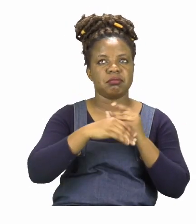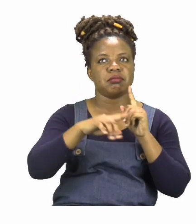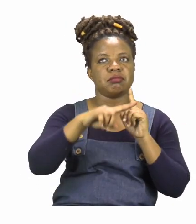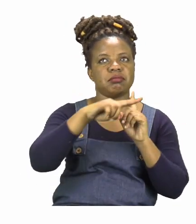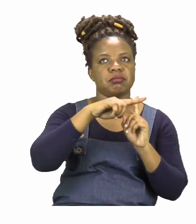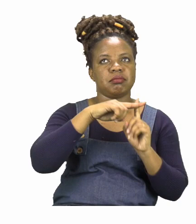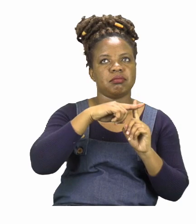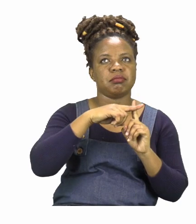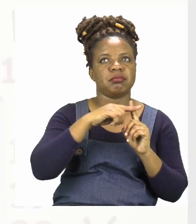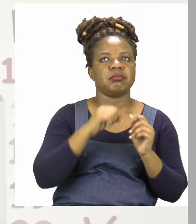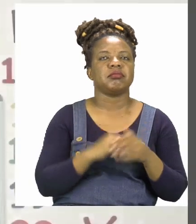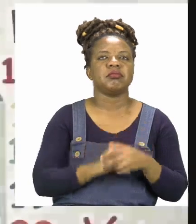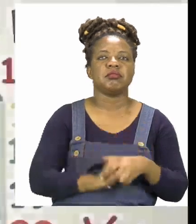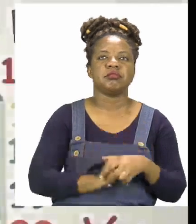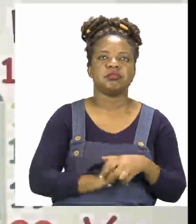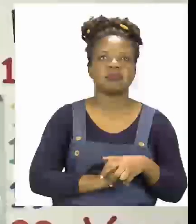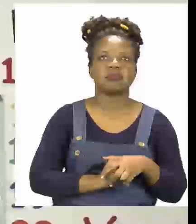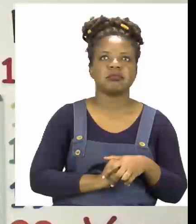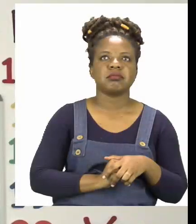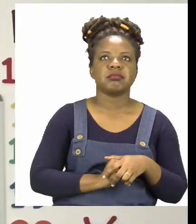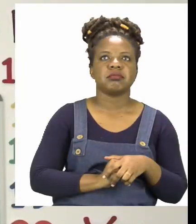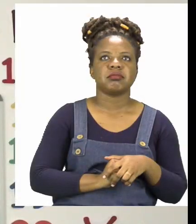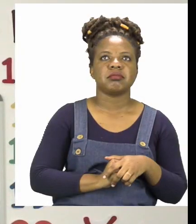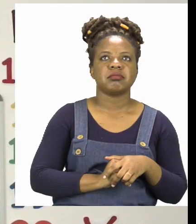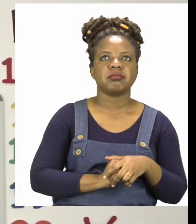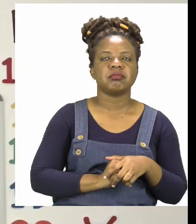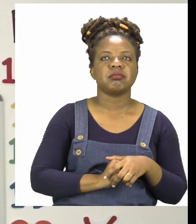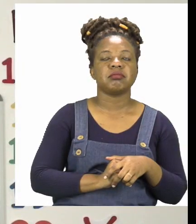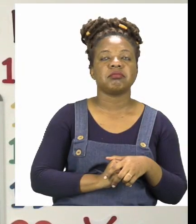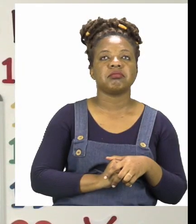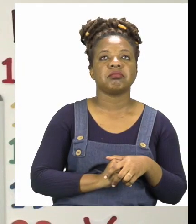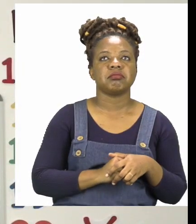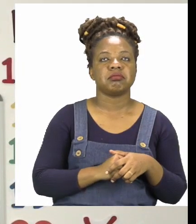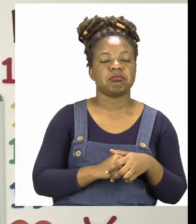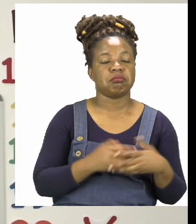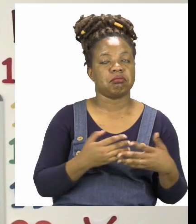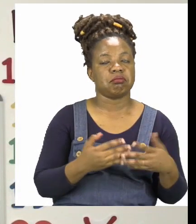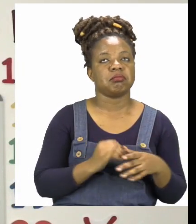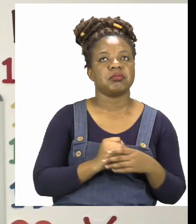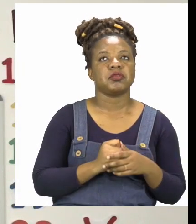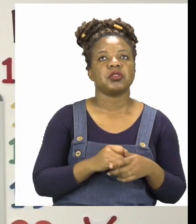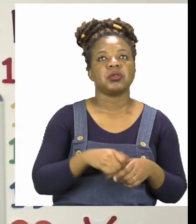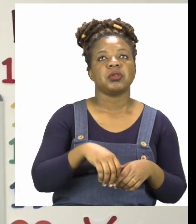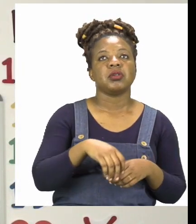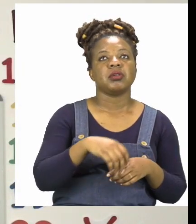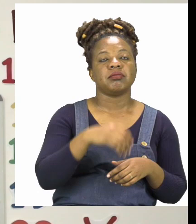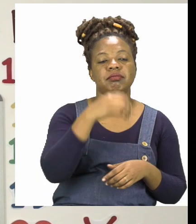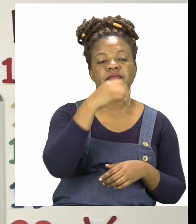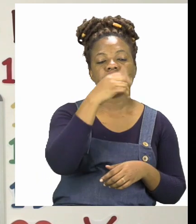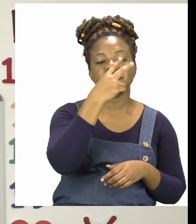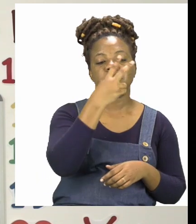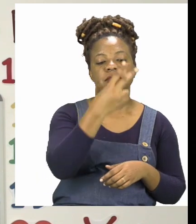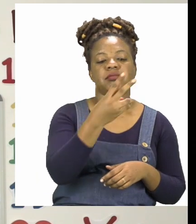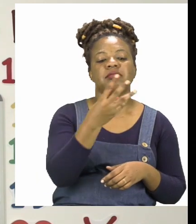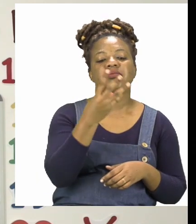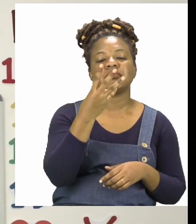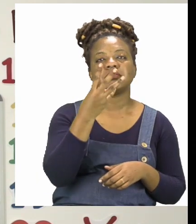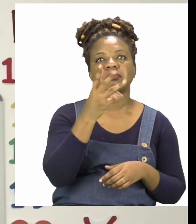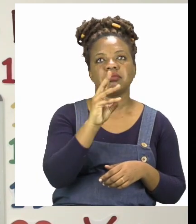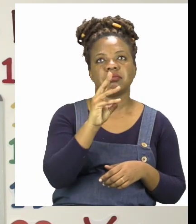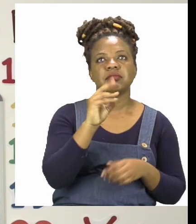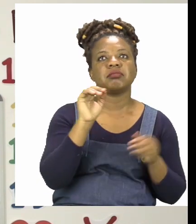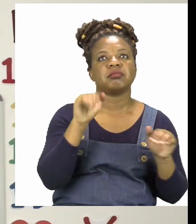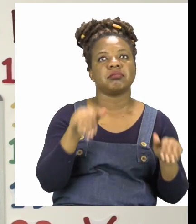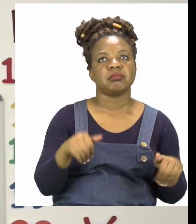board. On the board, I have written our addition, which is 26 boys